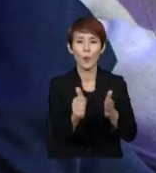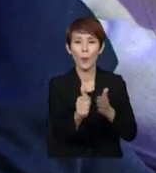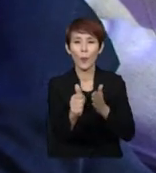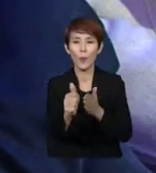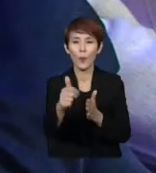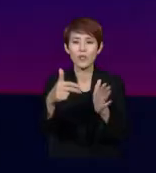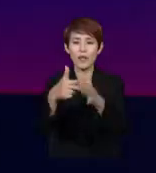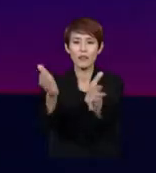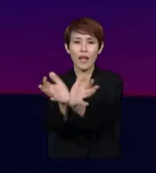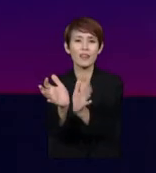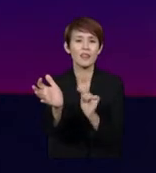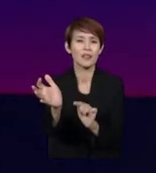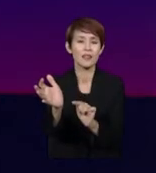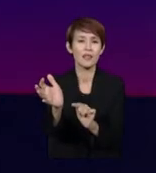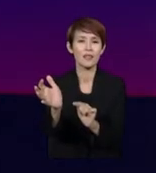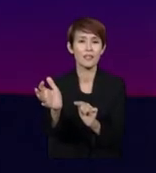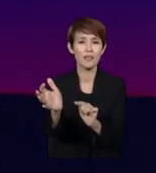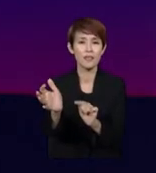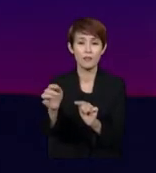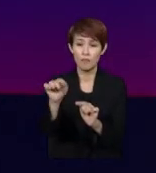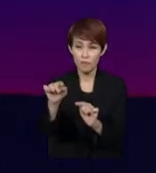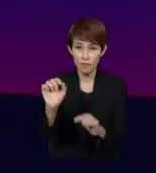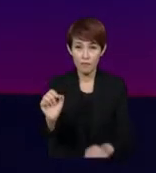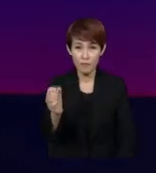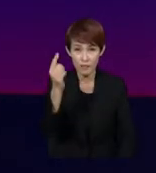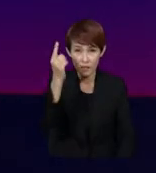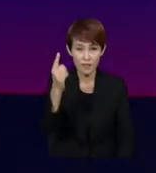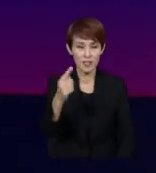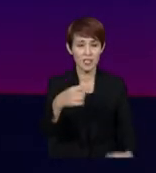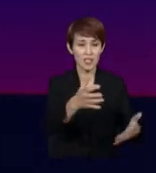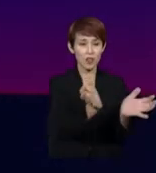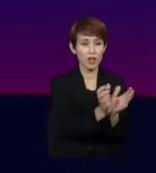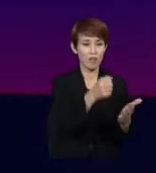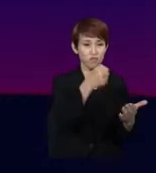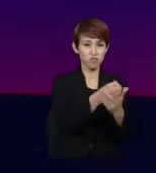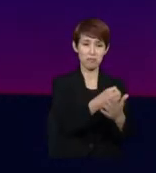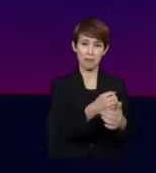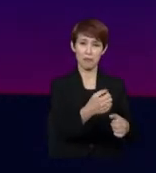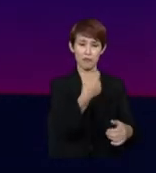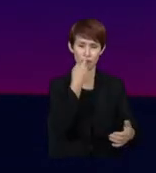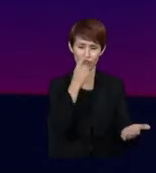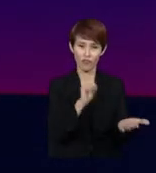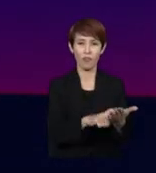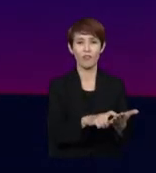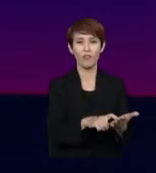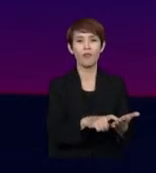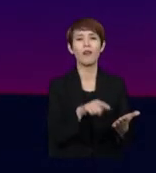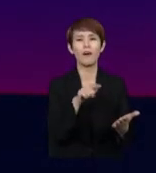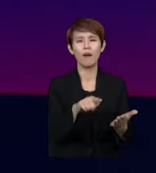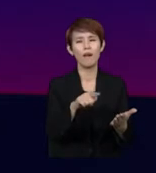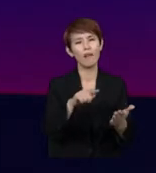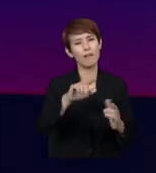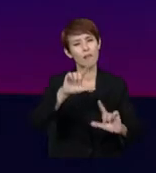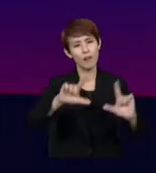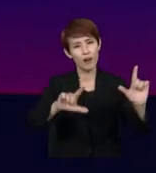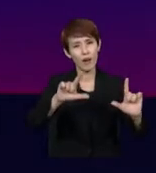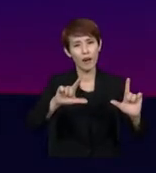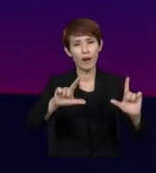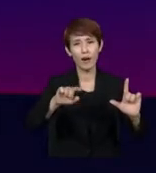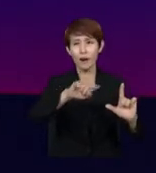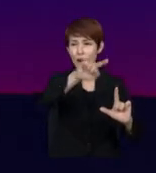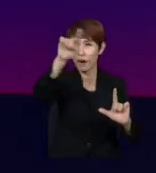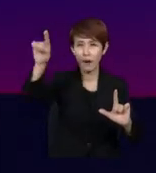deliberation very easy because you're just talking to yourself. That would be illegal in a number of countries, and I think that's a good thing that it would be